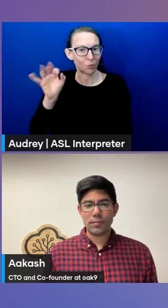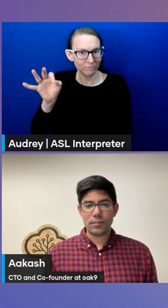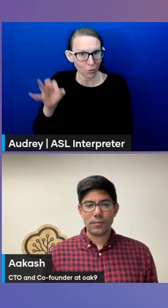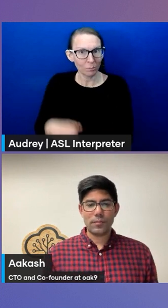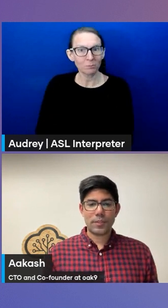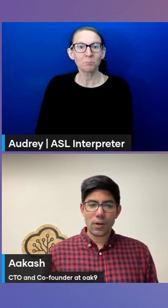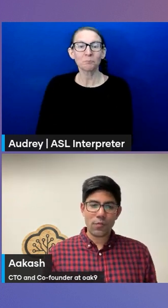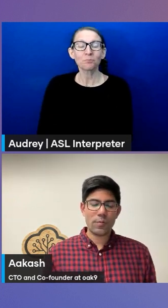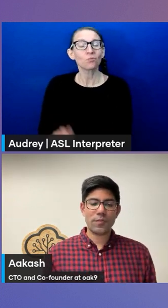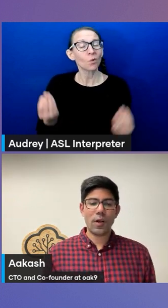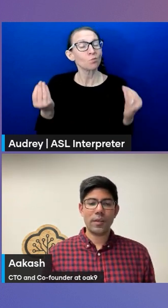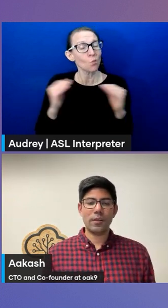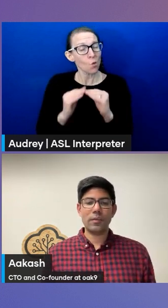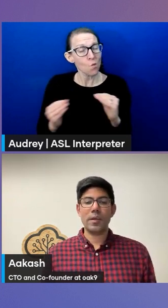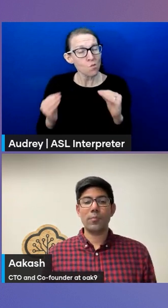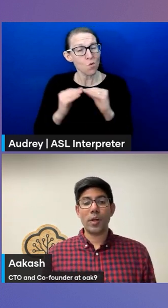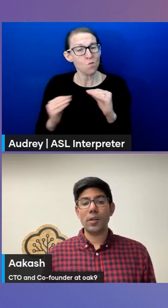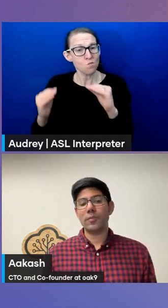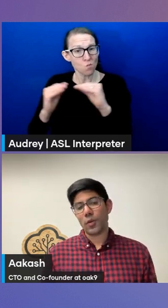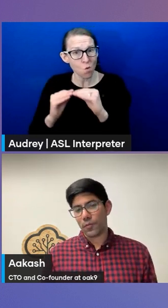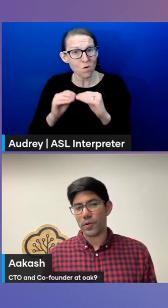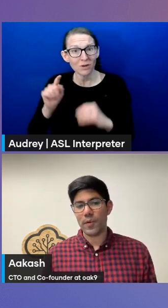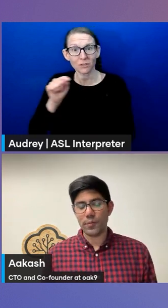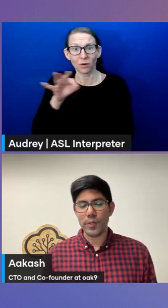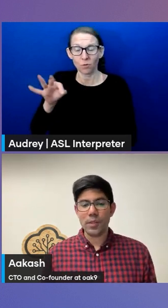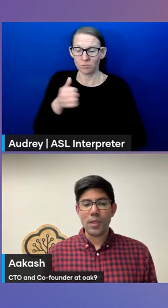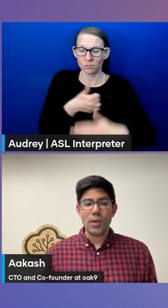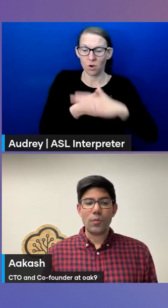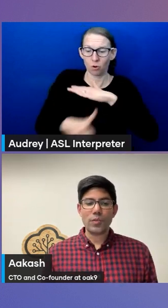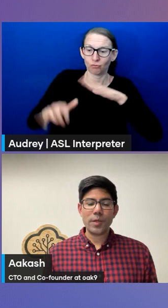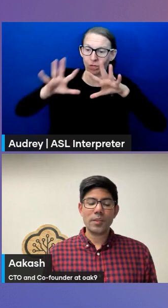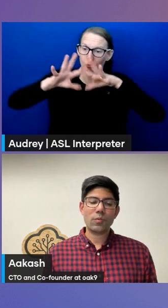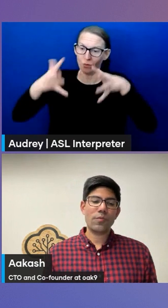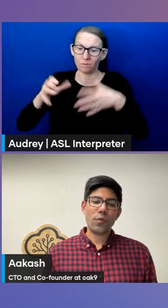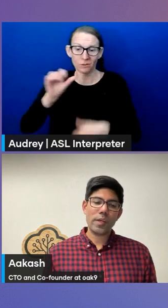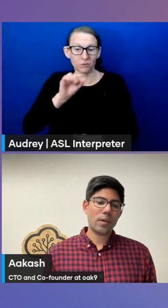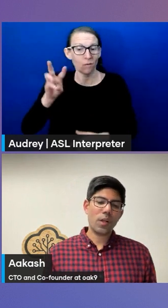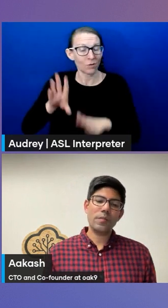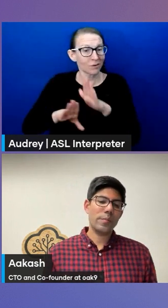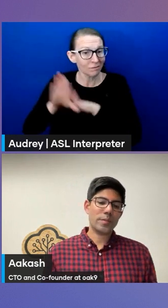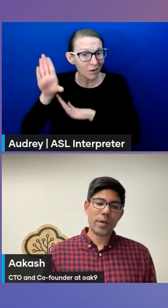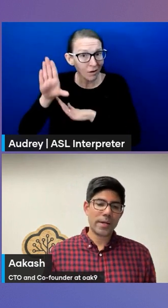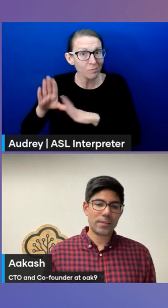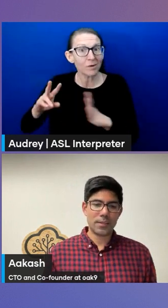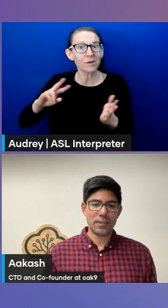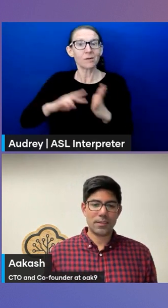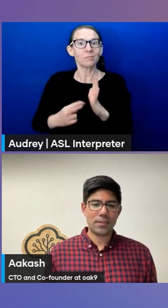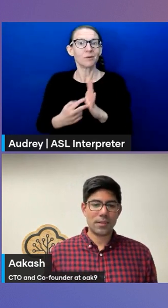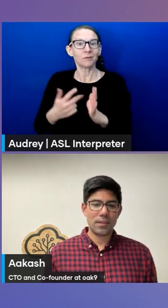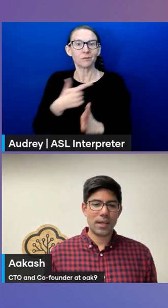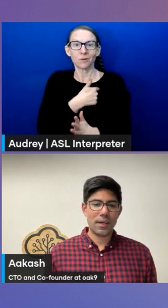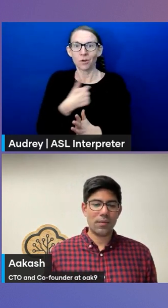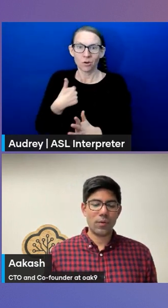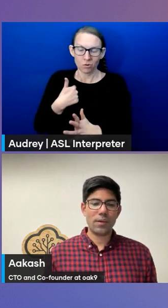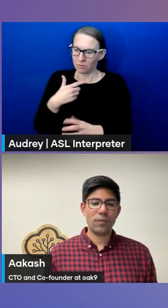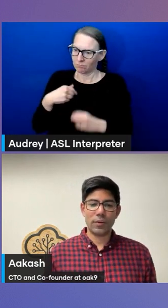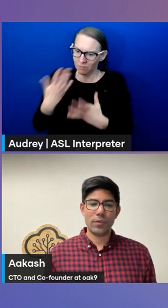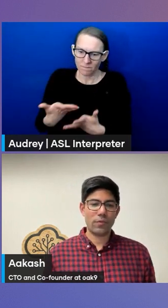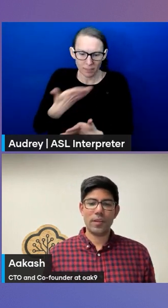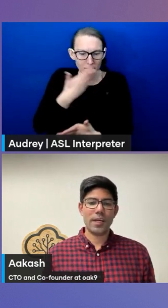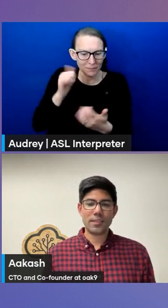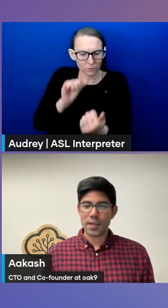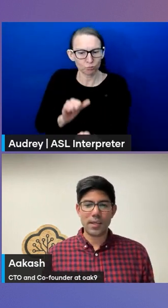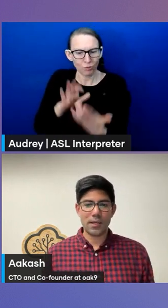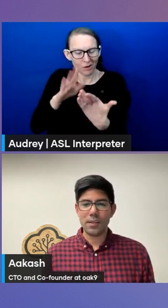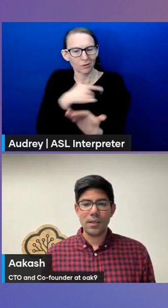more, Terraform is falling under the umbrella of software development, which means we're affording it all of the best practices that we have learned